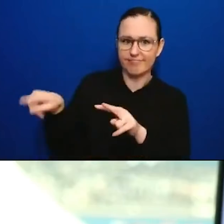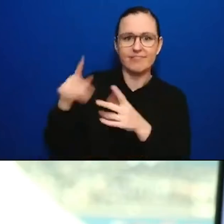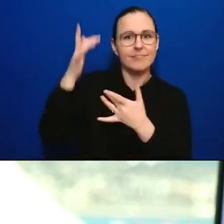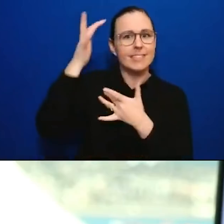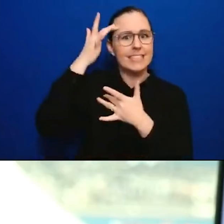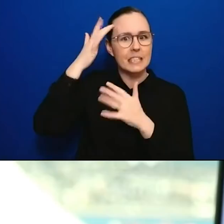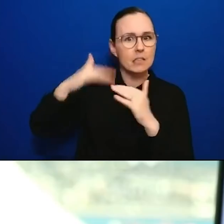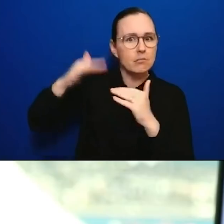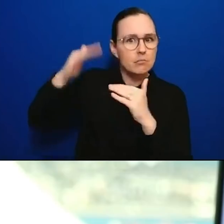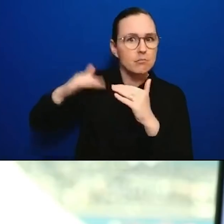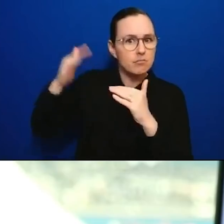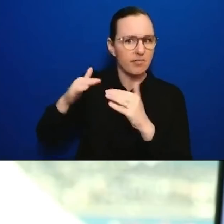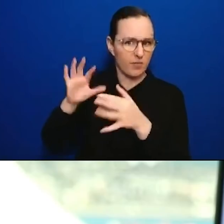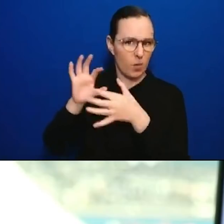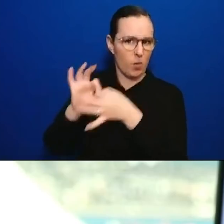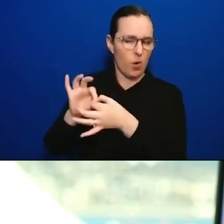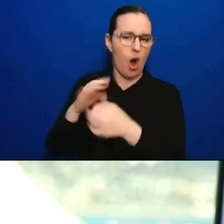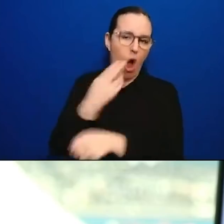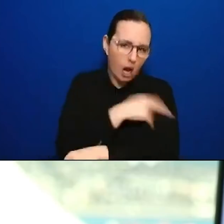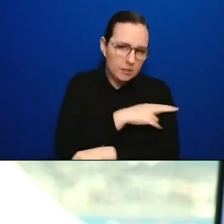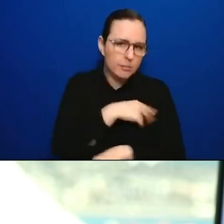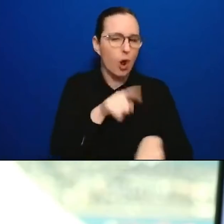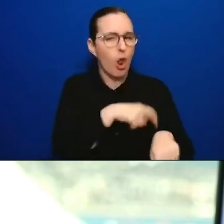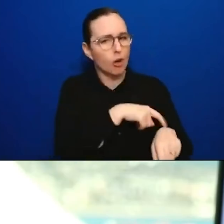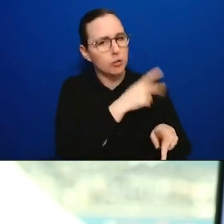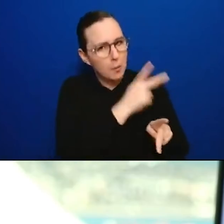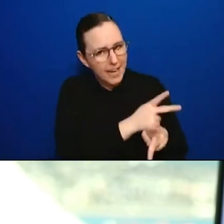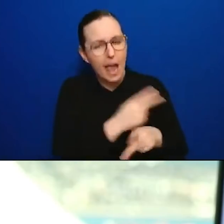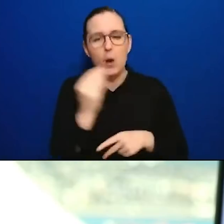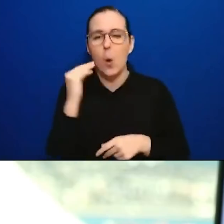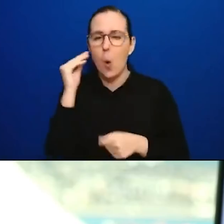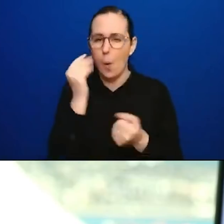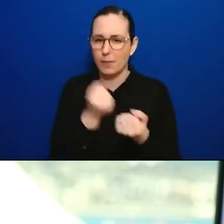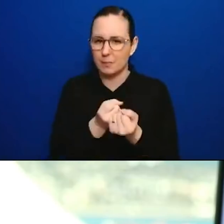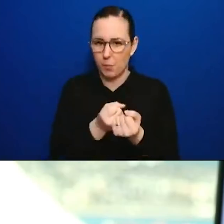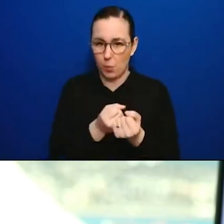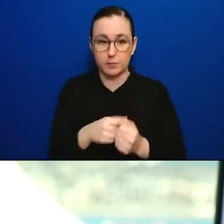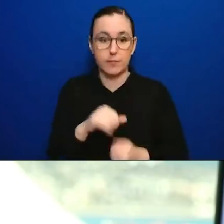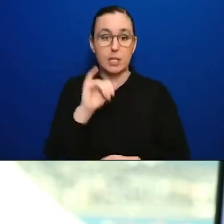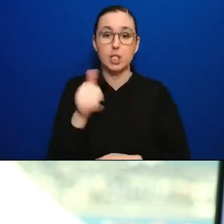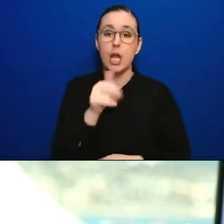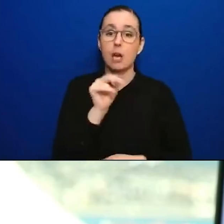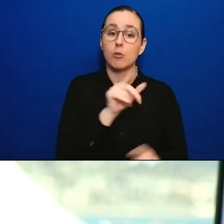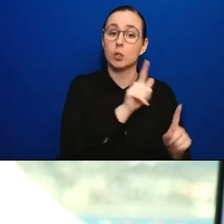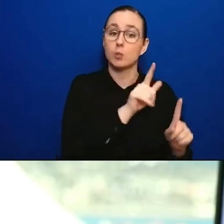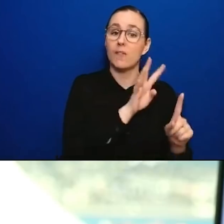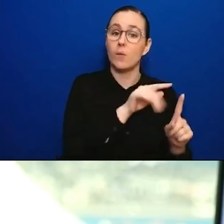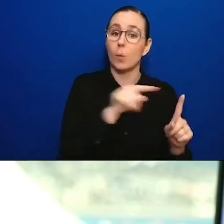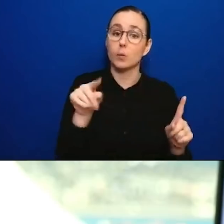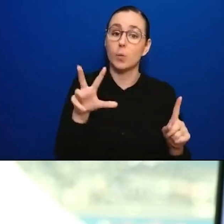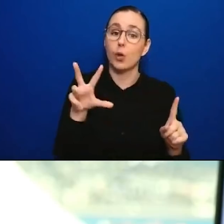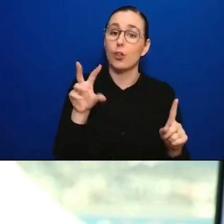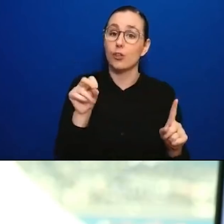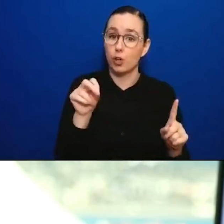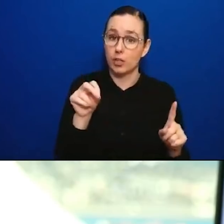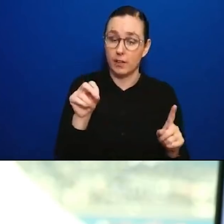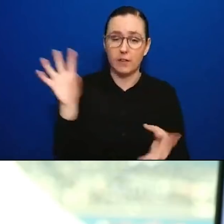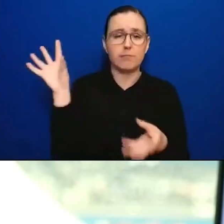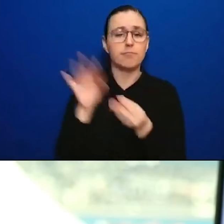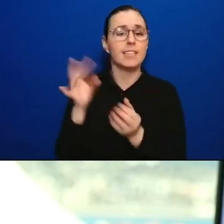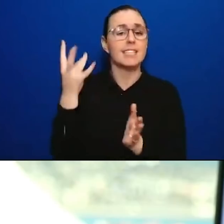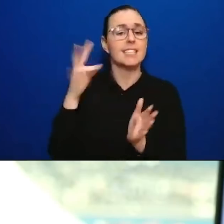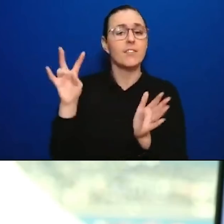monitor sickness levels across health services, especially in hospitals, long-term care, and home support. I can report from